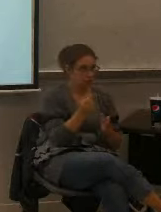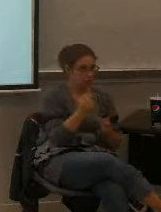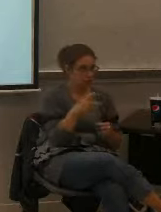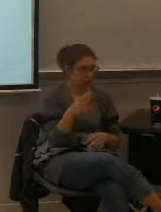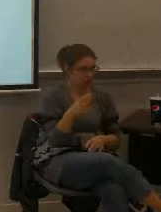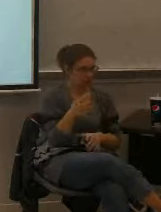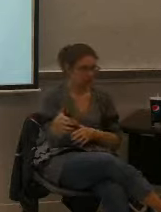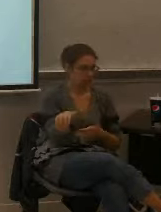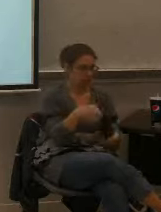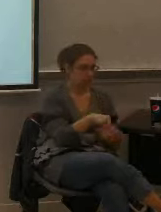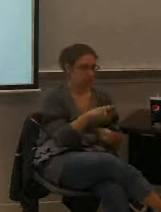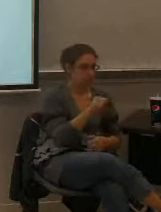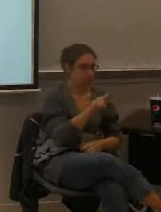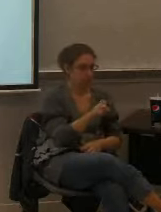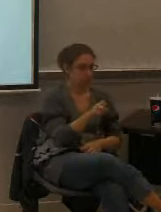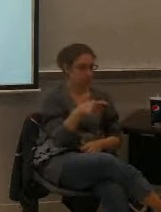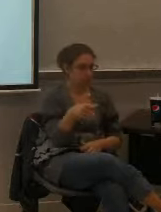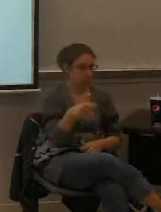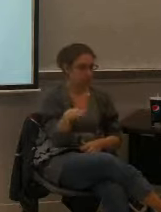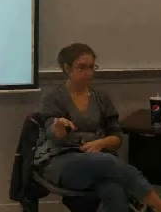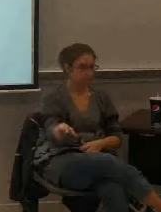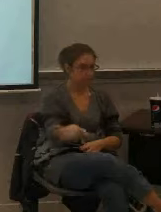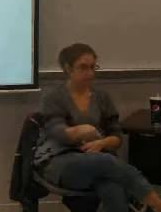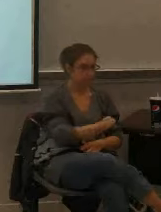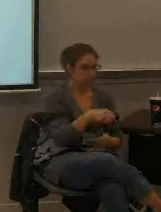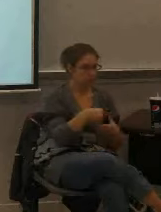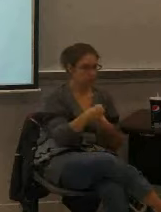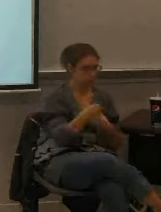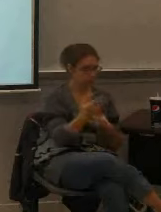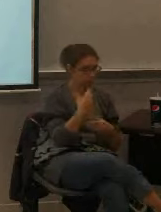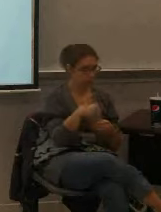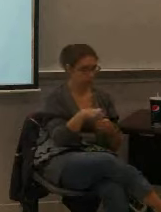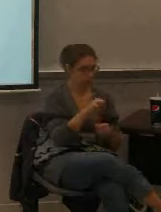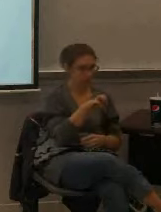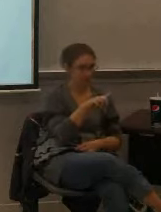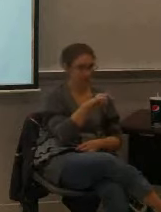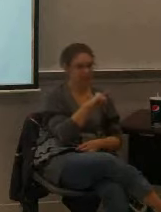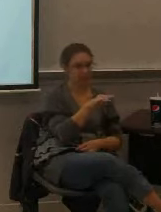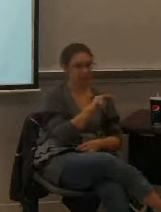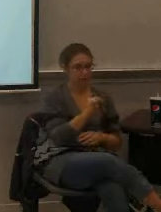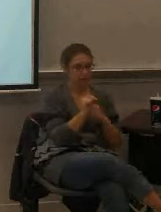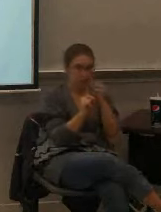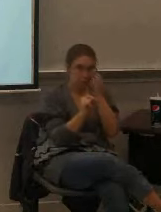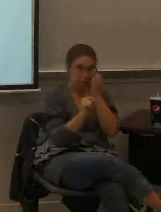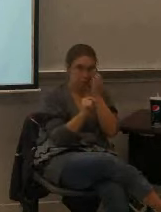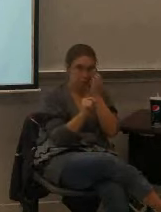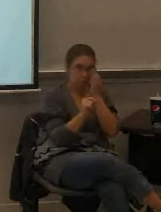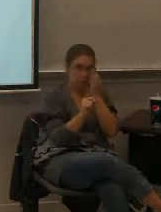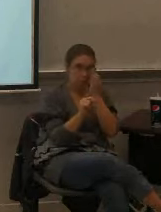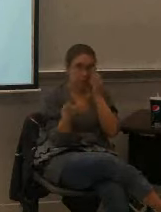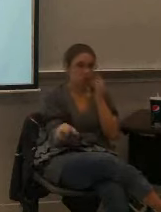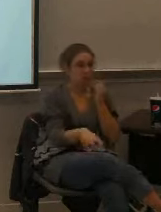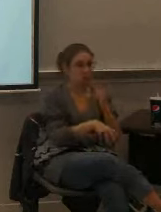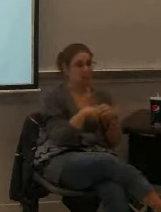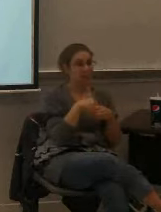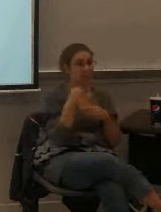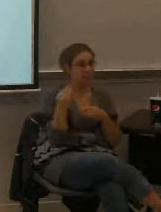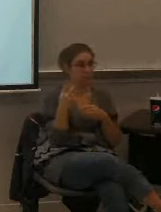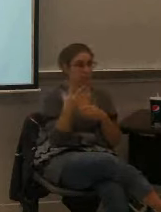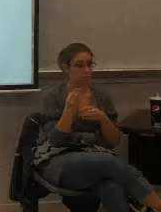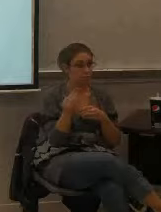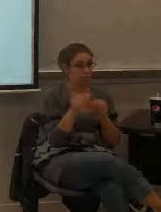the lake, and the phosphorus took all that phosphorus out that was in that sediment, took it out